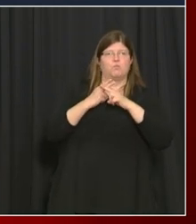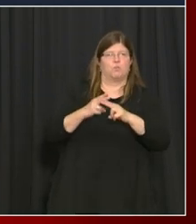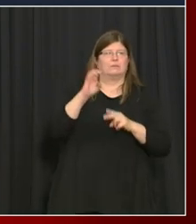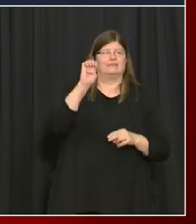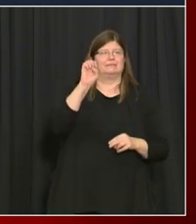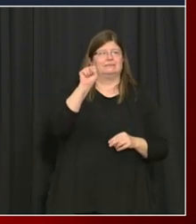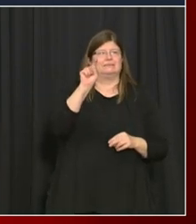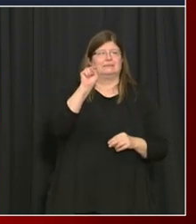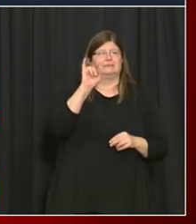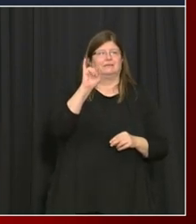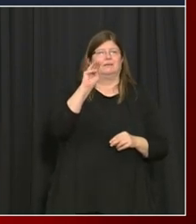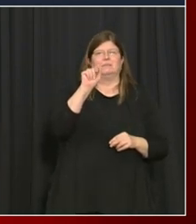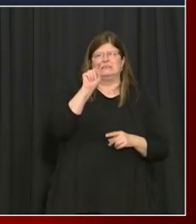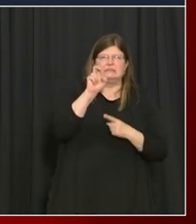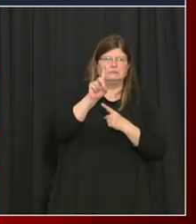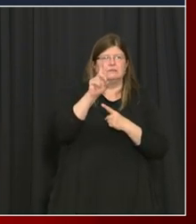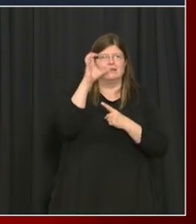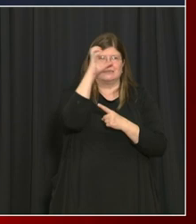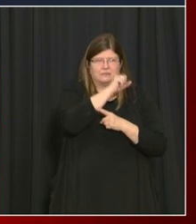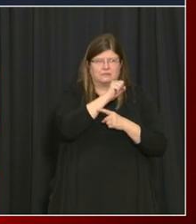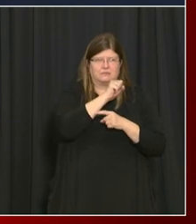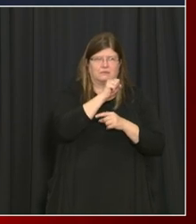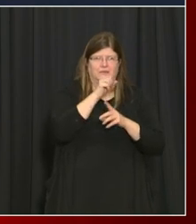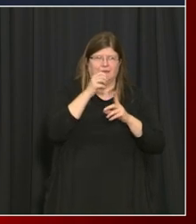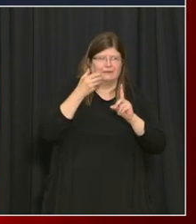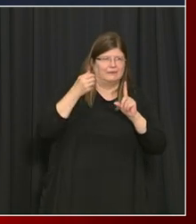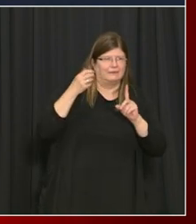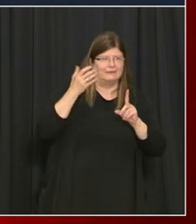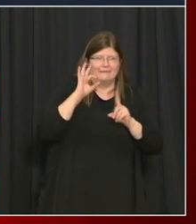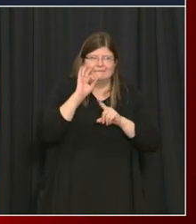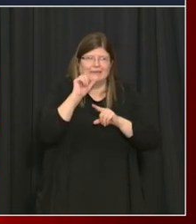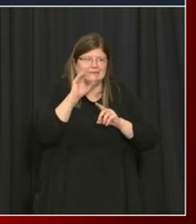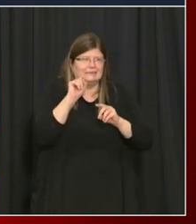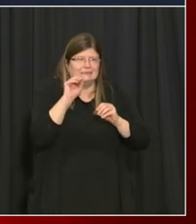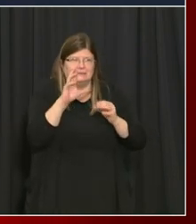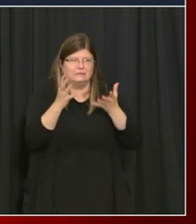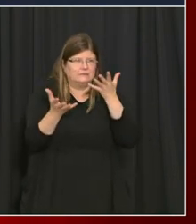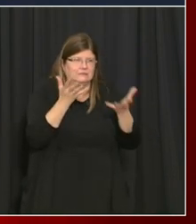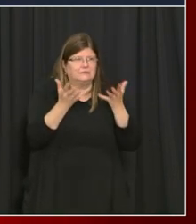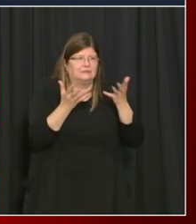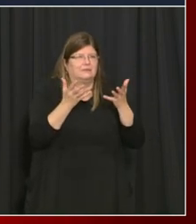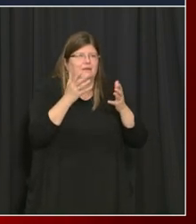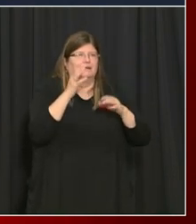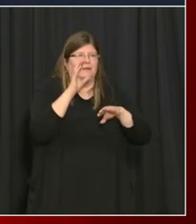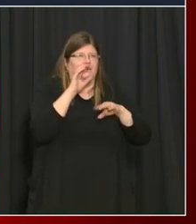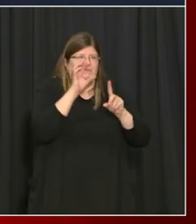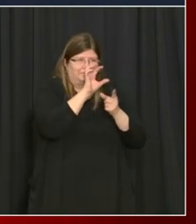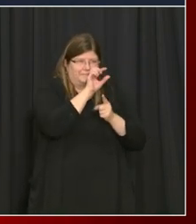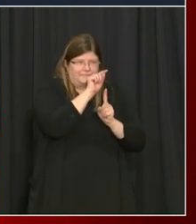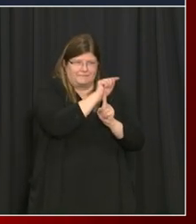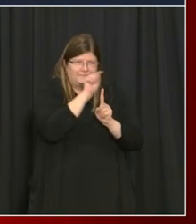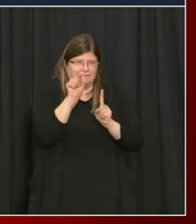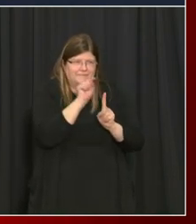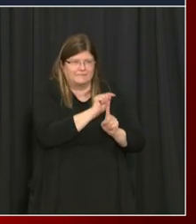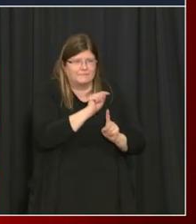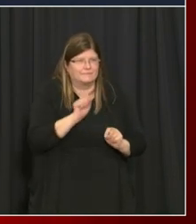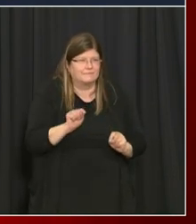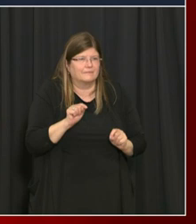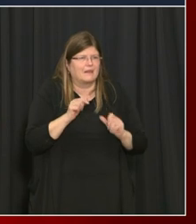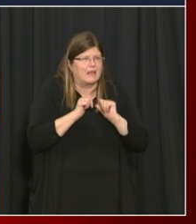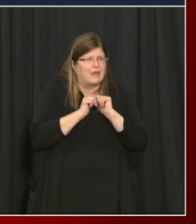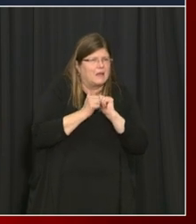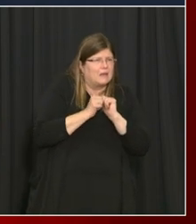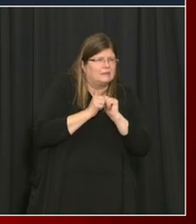they are plotted on the graph with their symptom onset date being estimated as what we call their